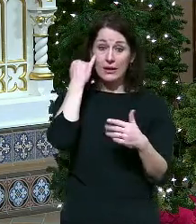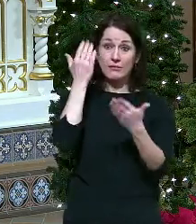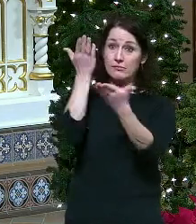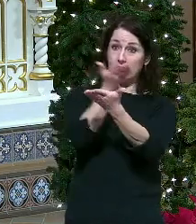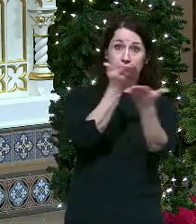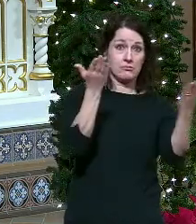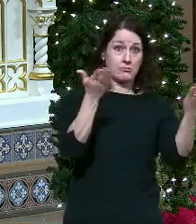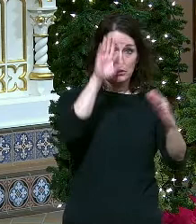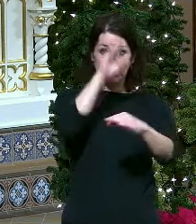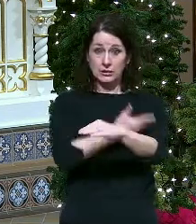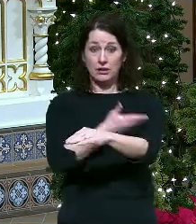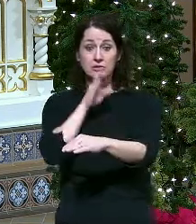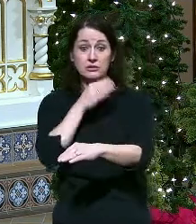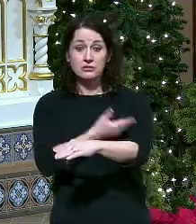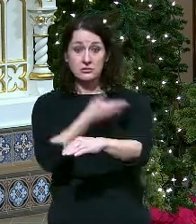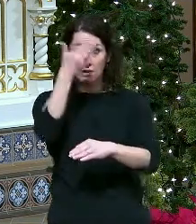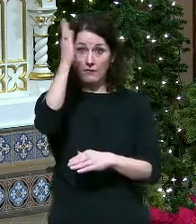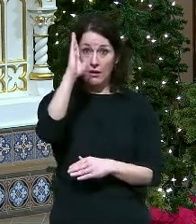and daughters,